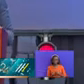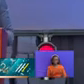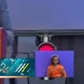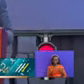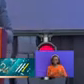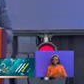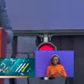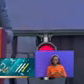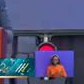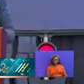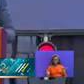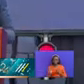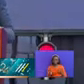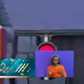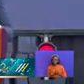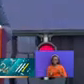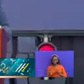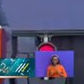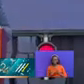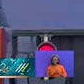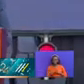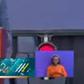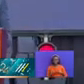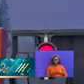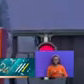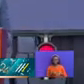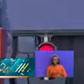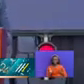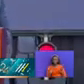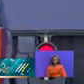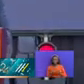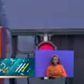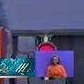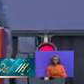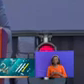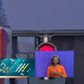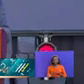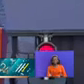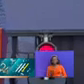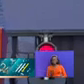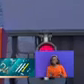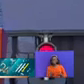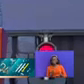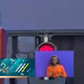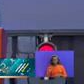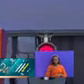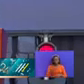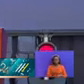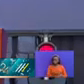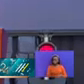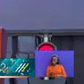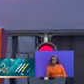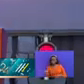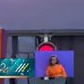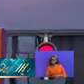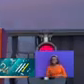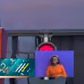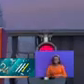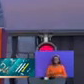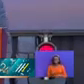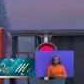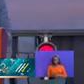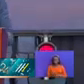right now there is no war in the world it's only Israel here and possibly Ukraine there but majority of the global states